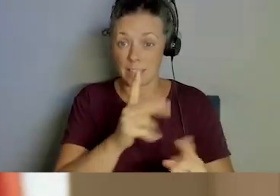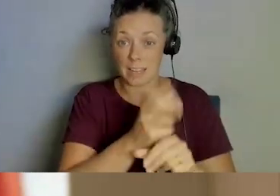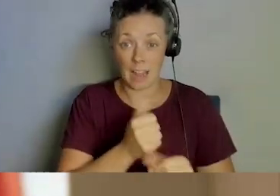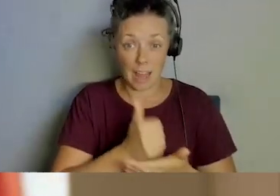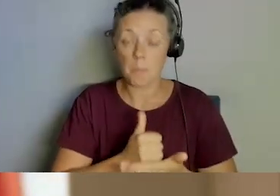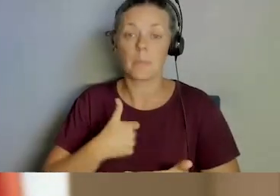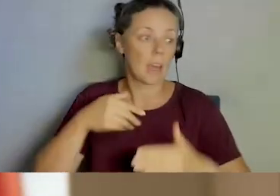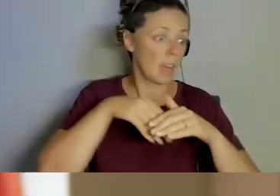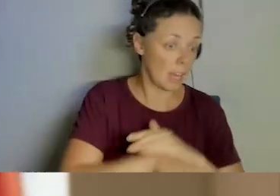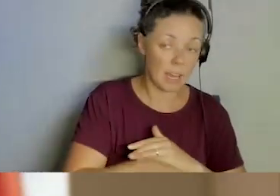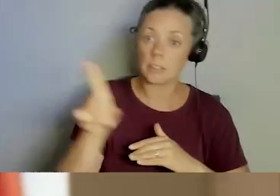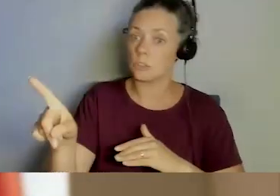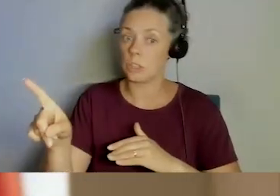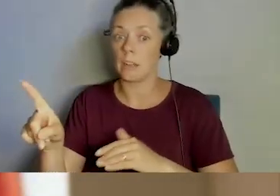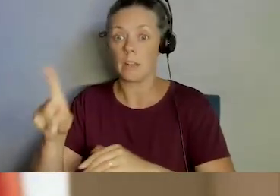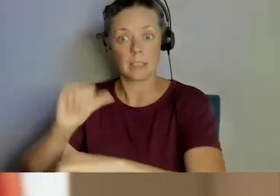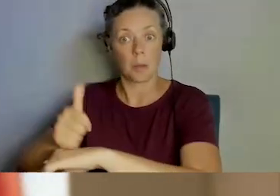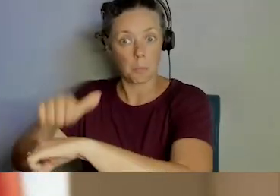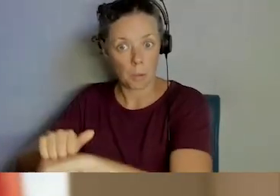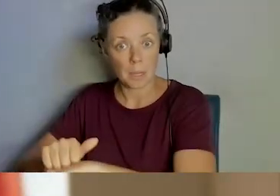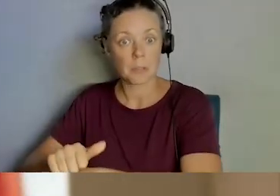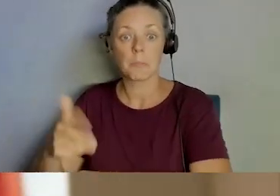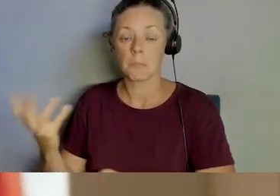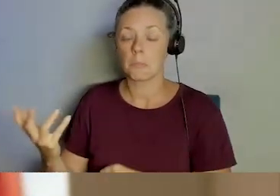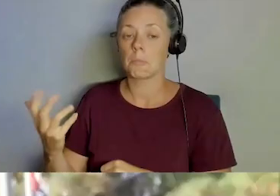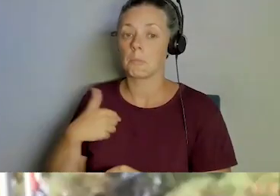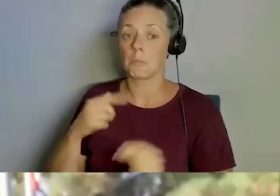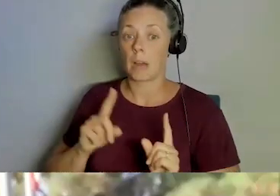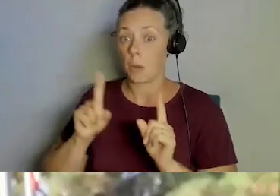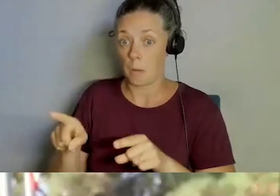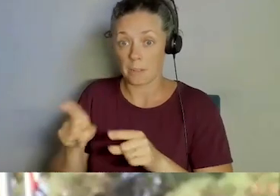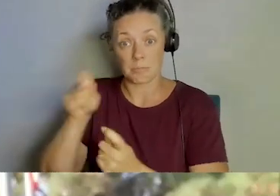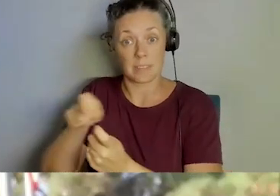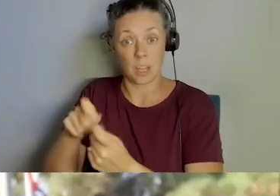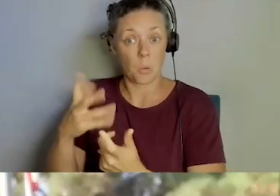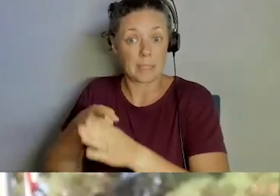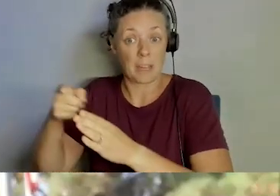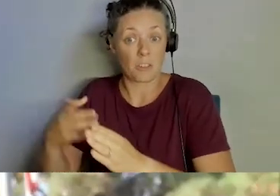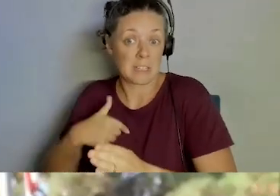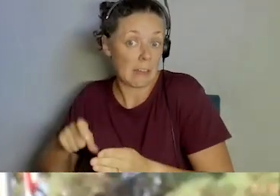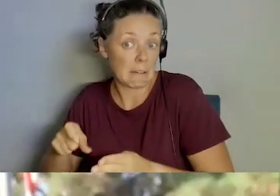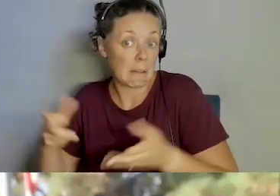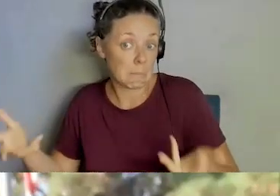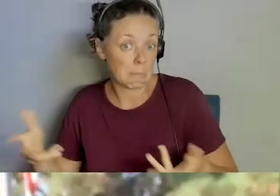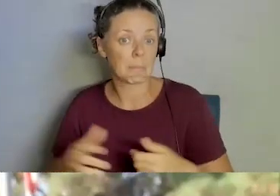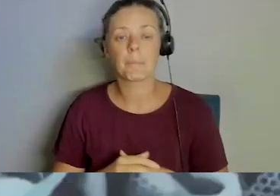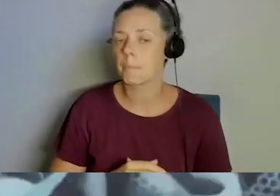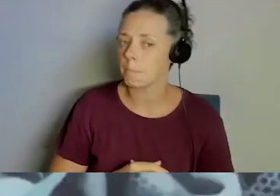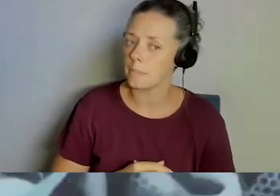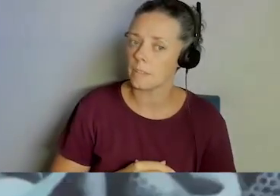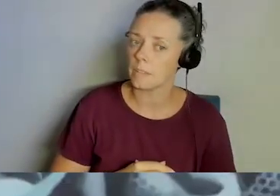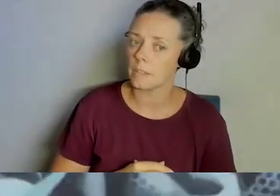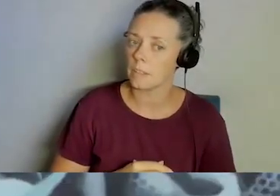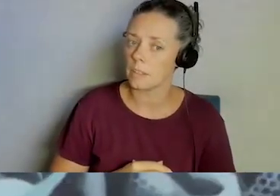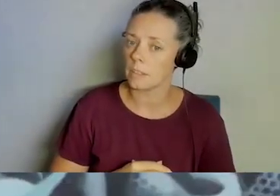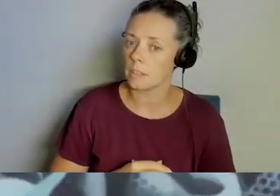and she got me an appointment, and I might just be getting the specialist I need. I would say the number one goal for our students is that they just want an